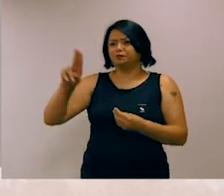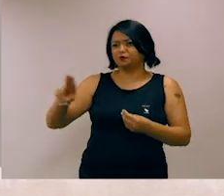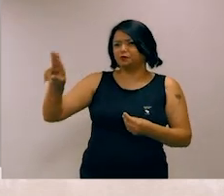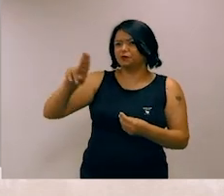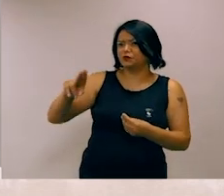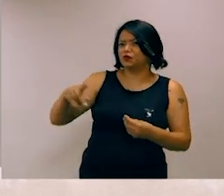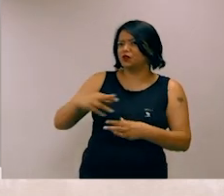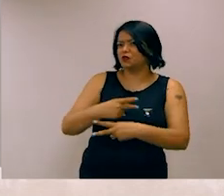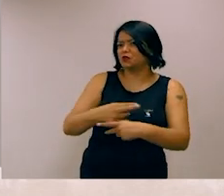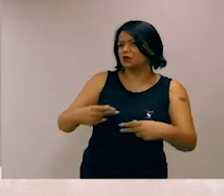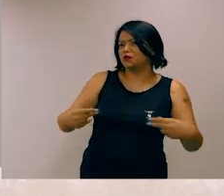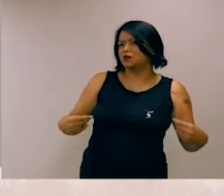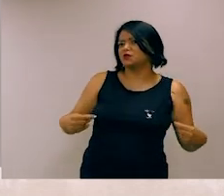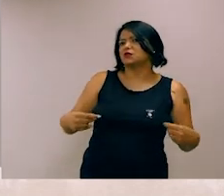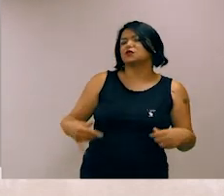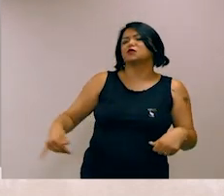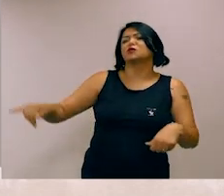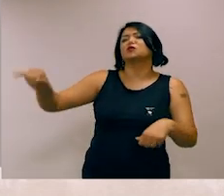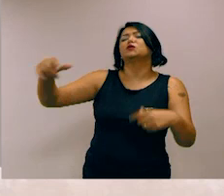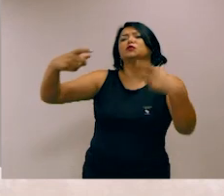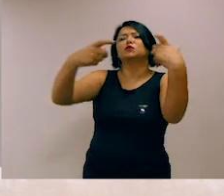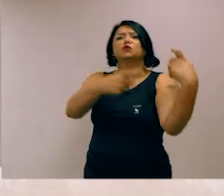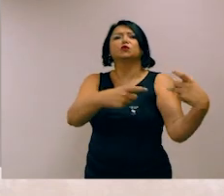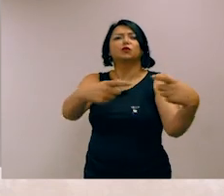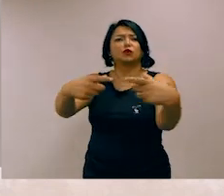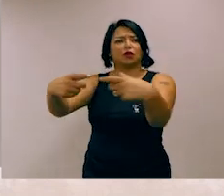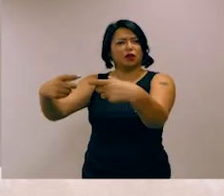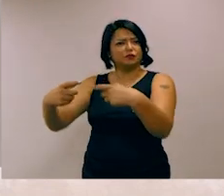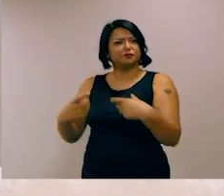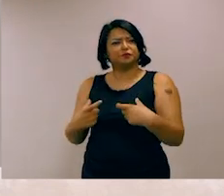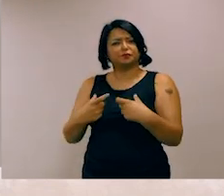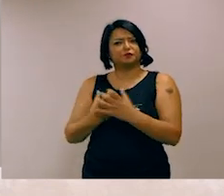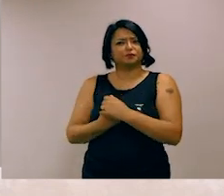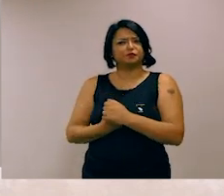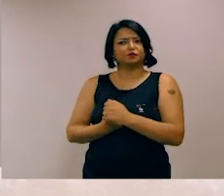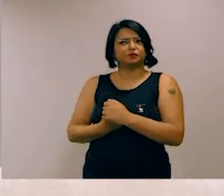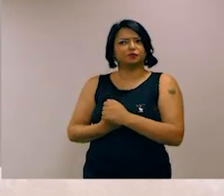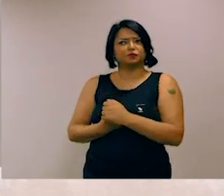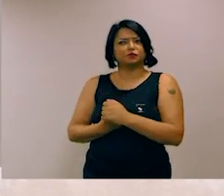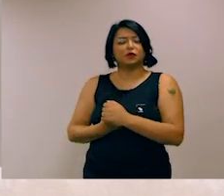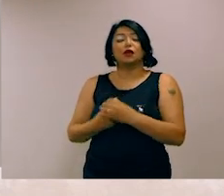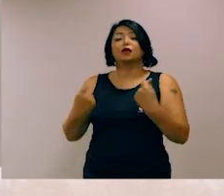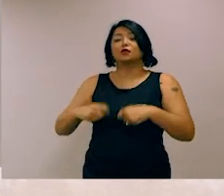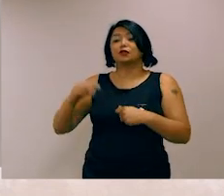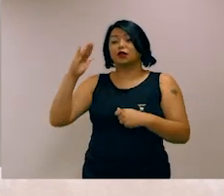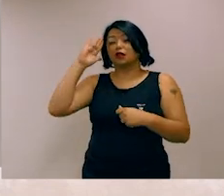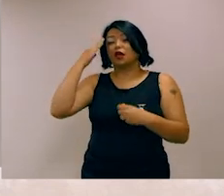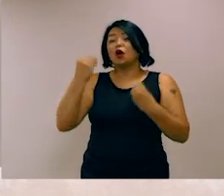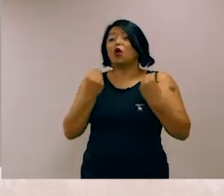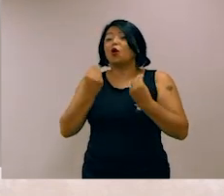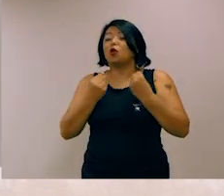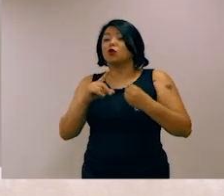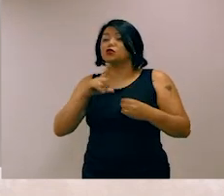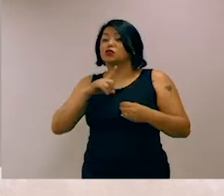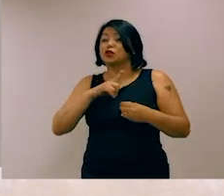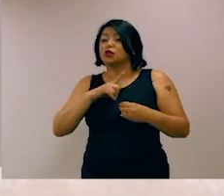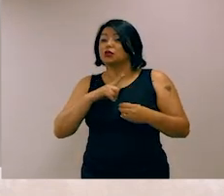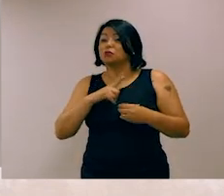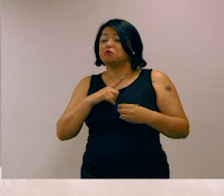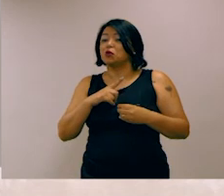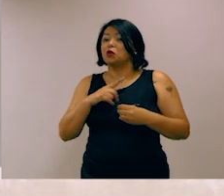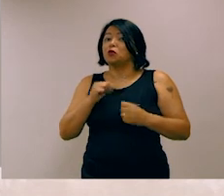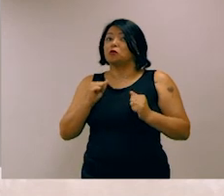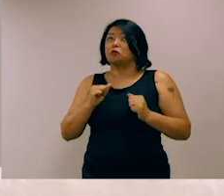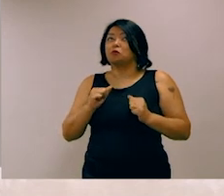So two objectives that are connected to each other. First one, to understand where we would have